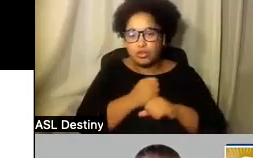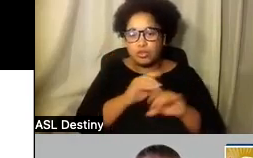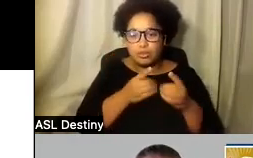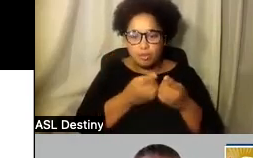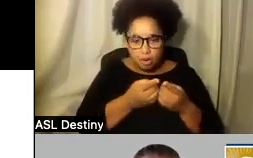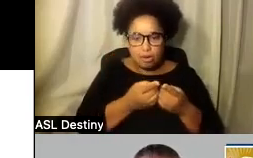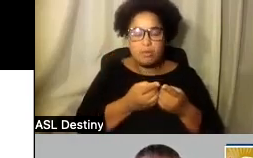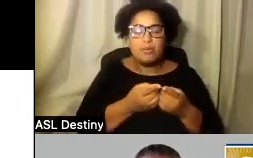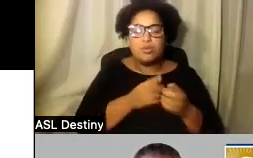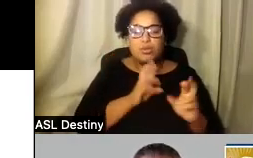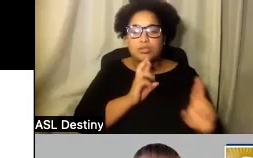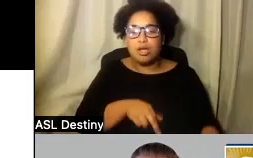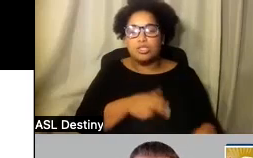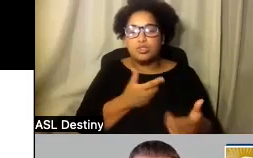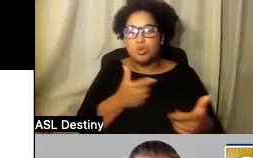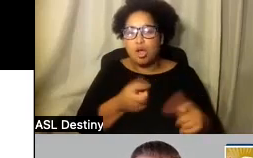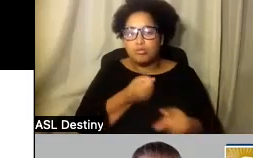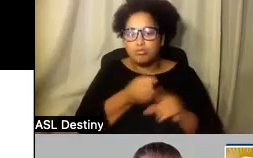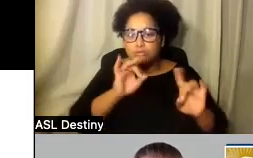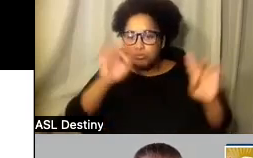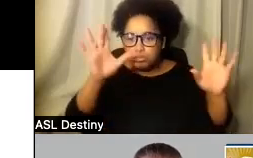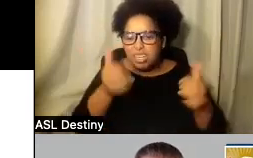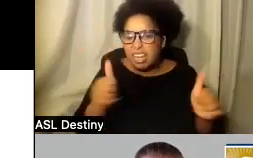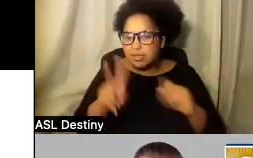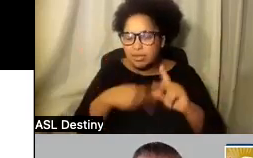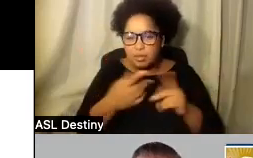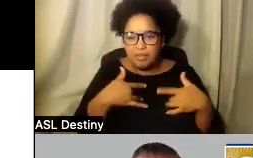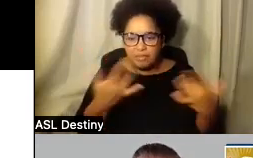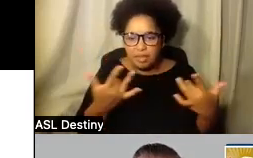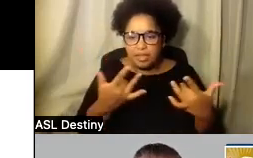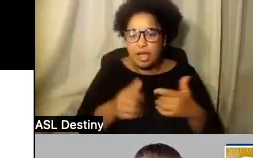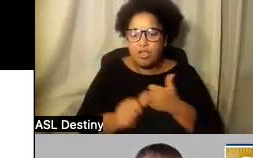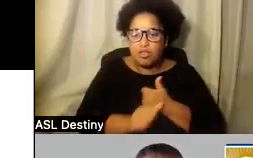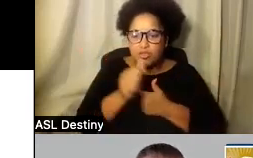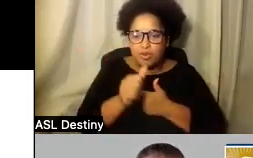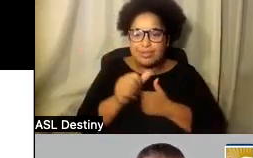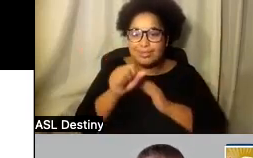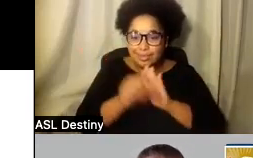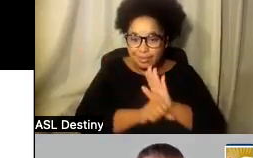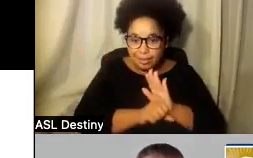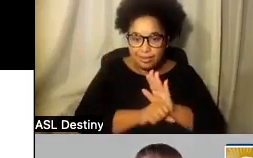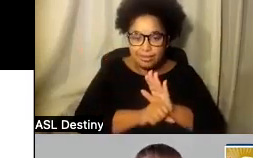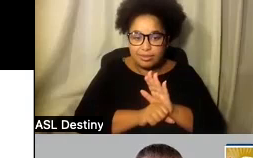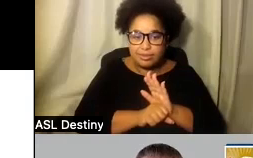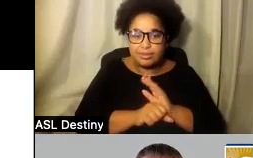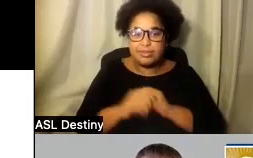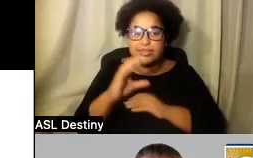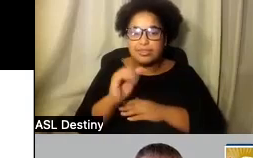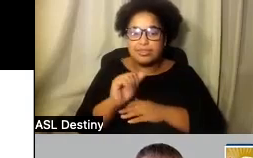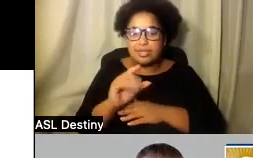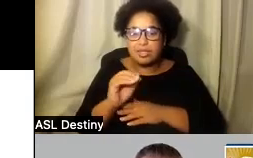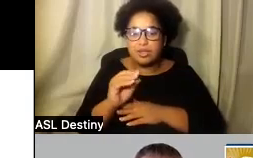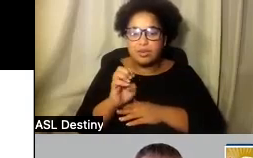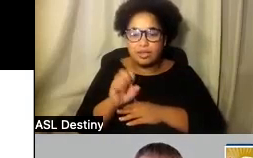to disasters, large scale events of any type that pose a threat to the state. Cal OES is responsible